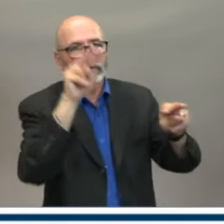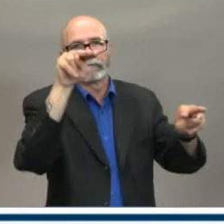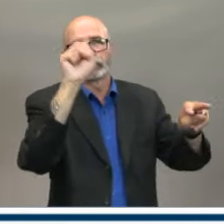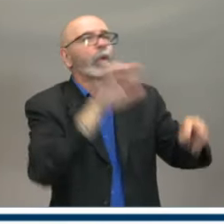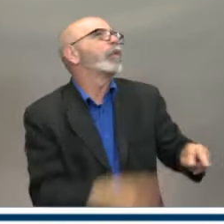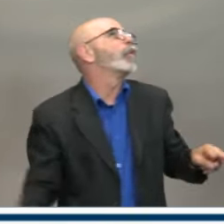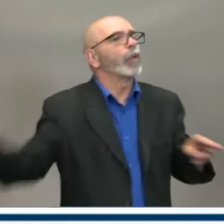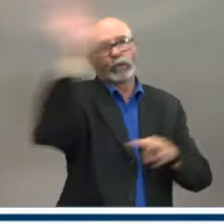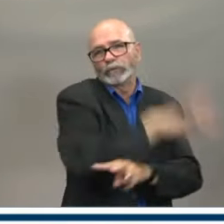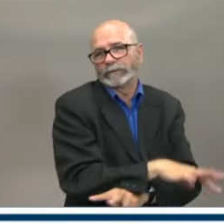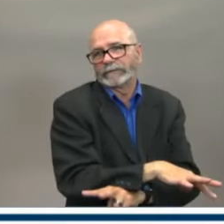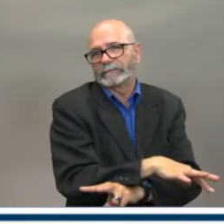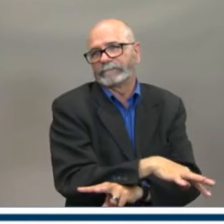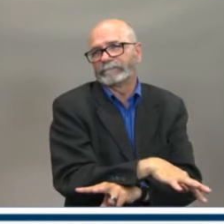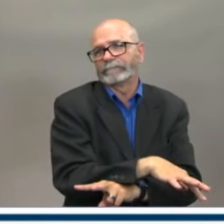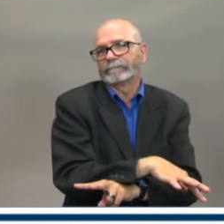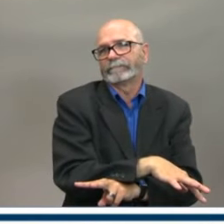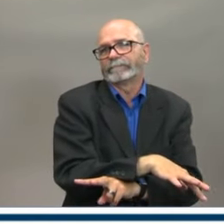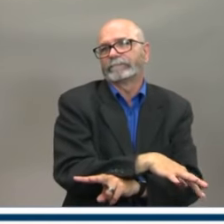Alicia Draus with Global.